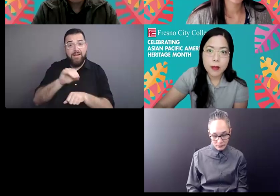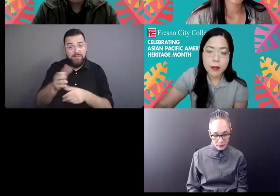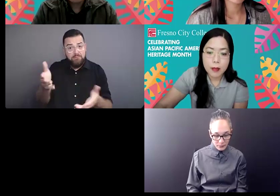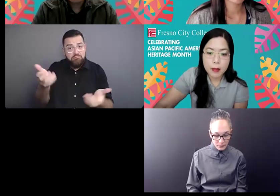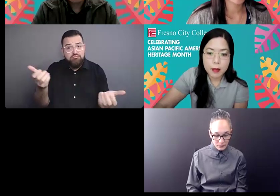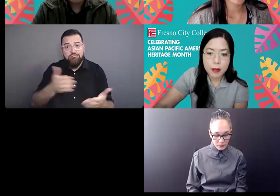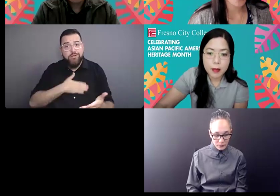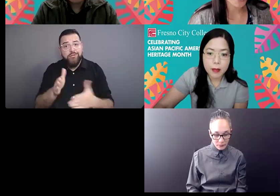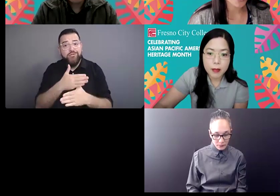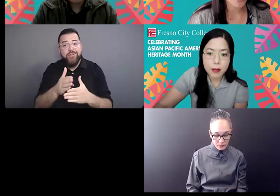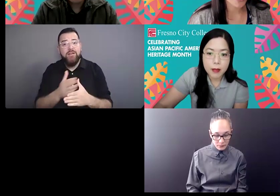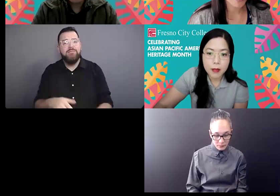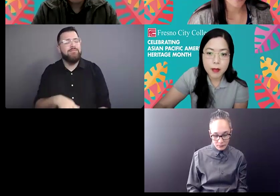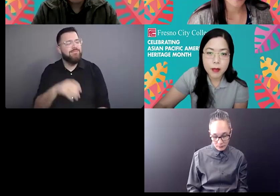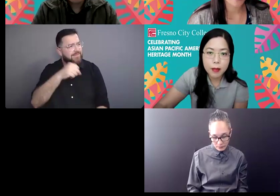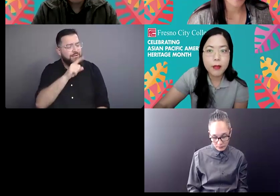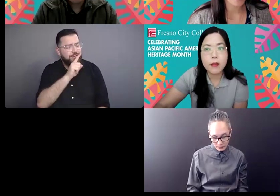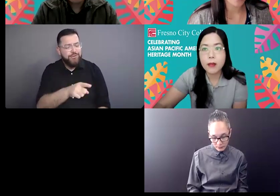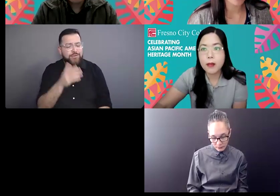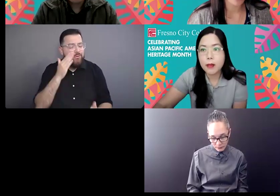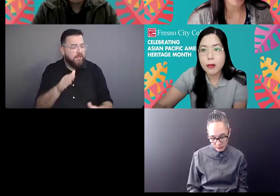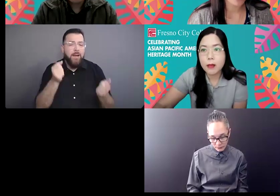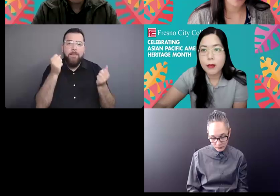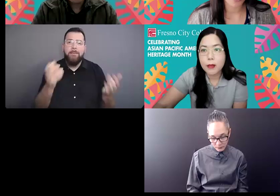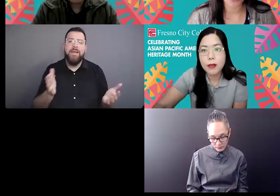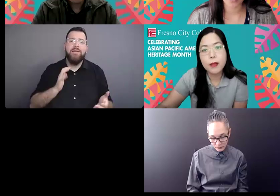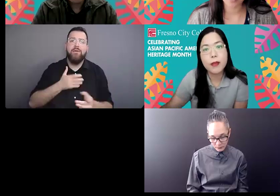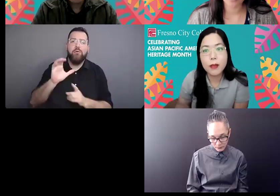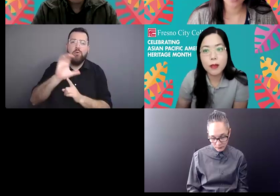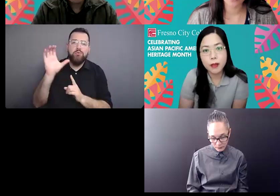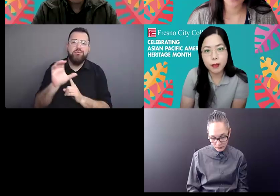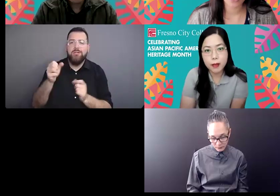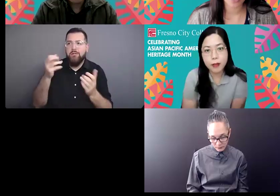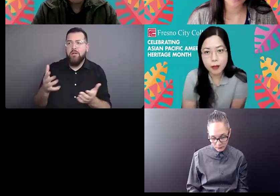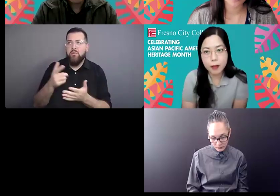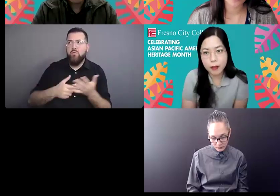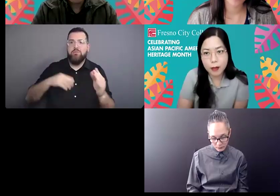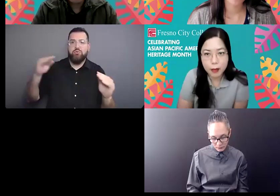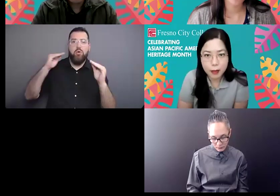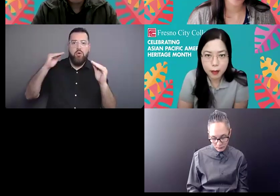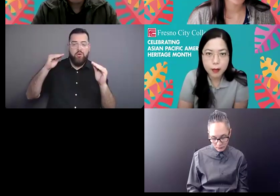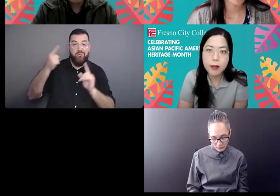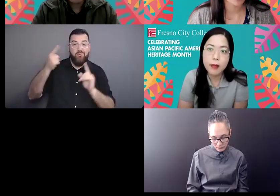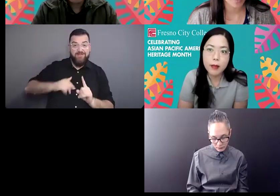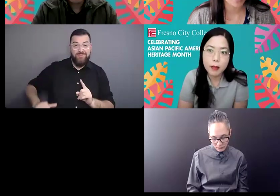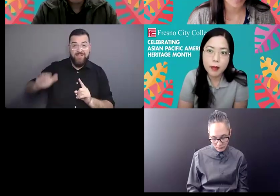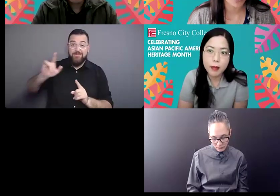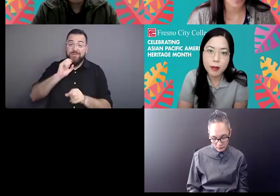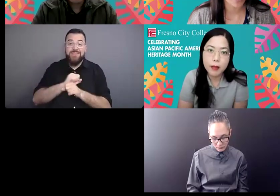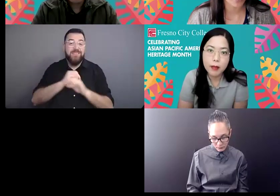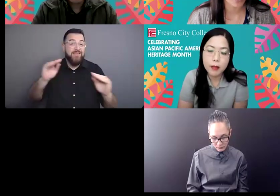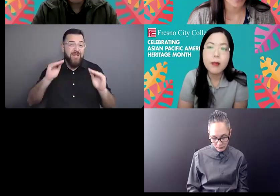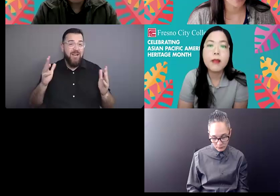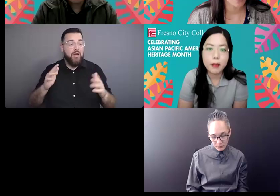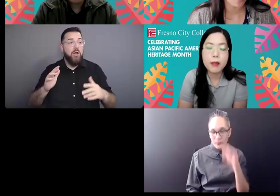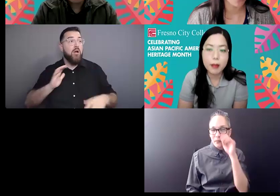So in many of our cultures and a lot of what I was taught growing up, we're taught to not really brag about the